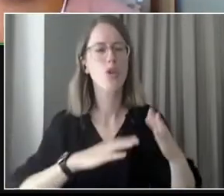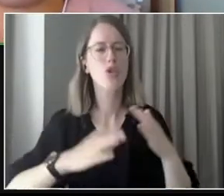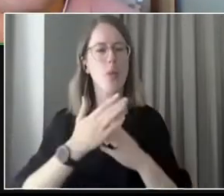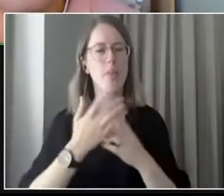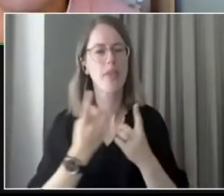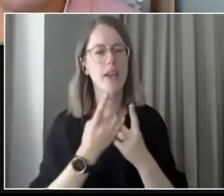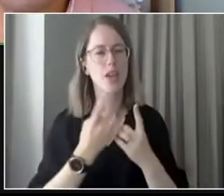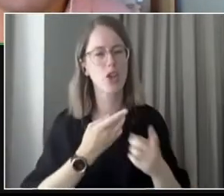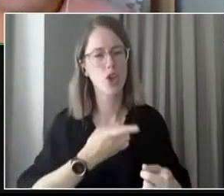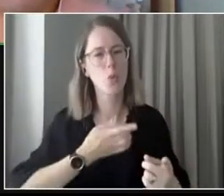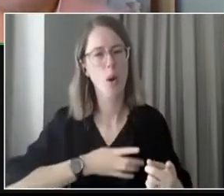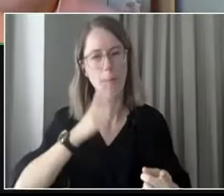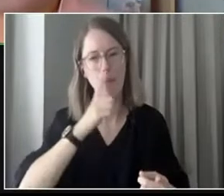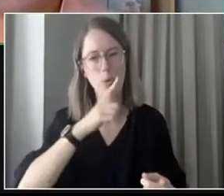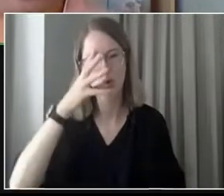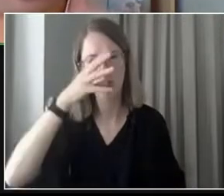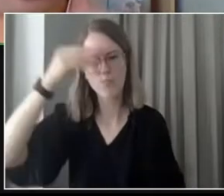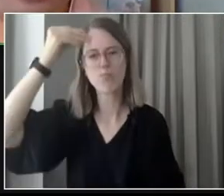away from the data?